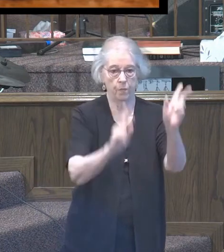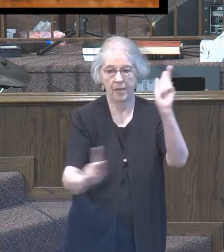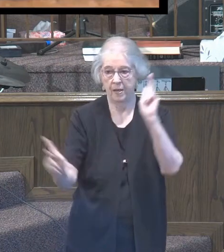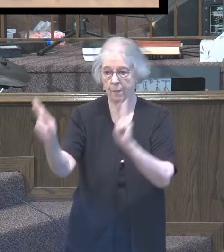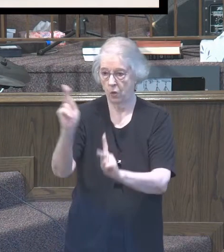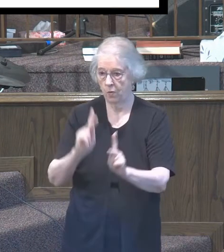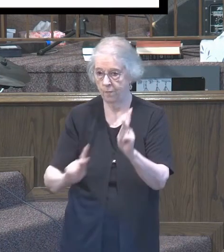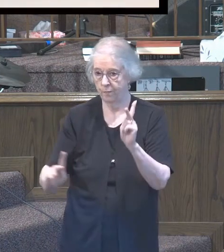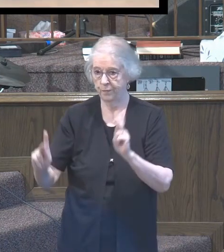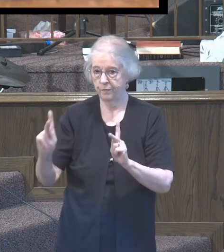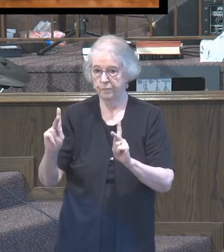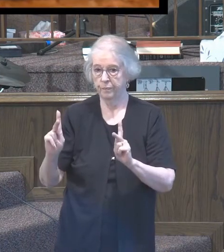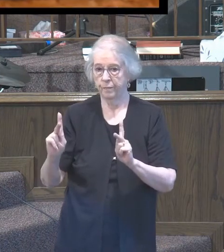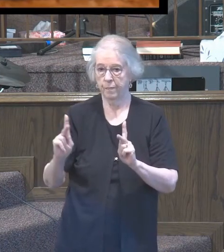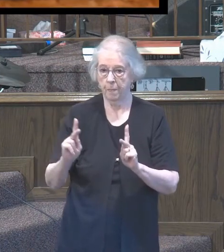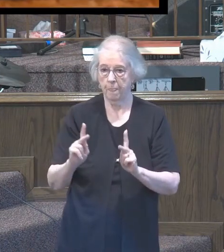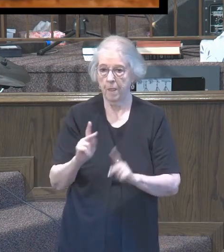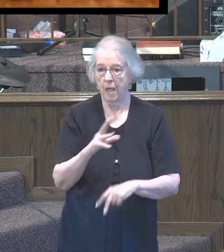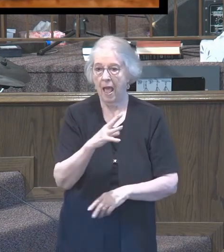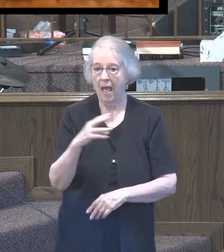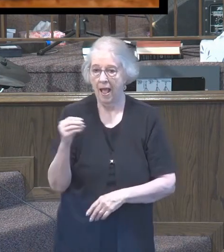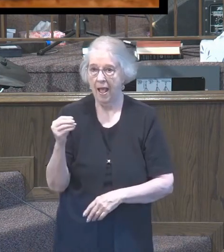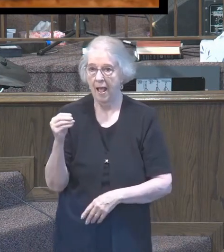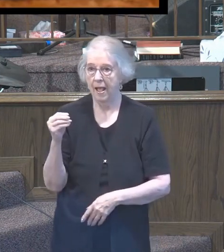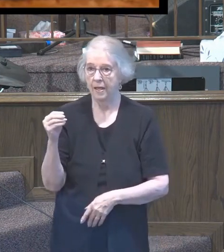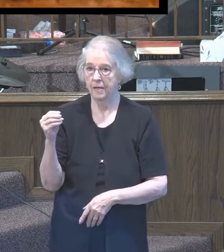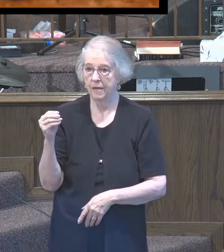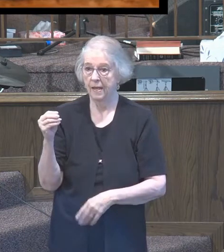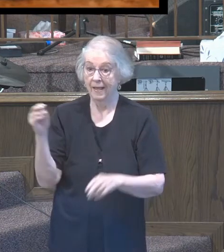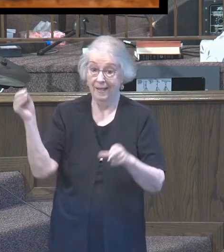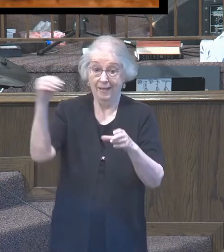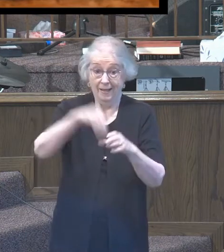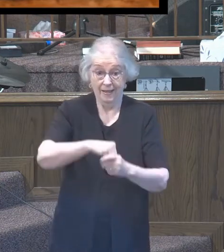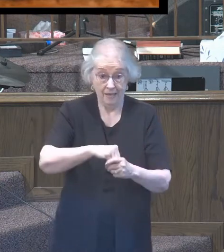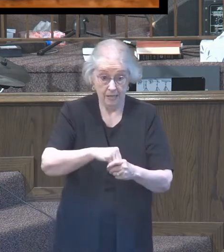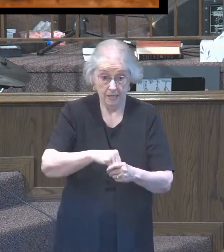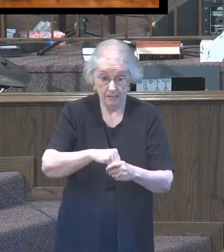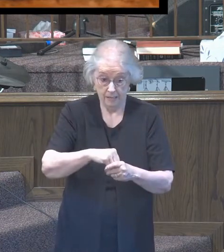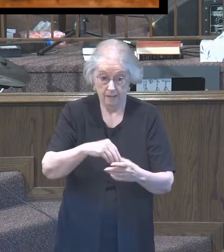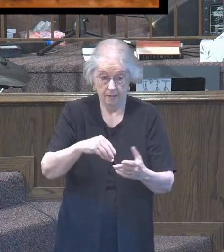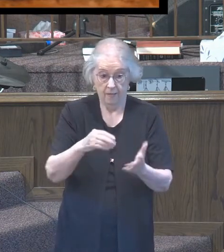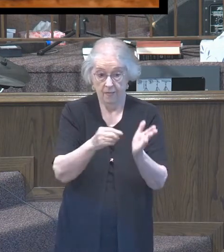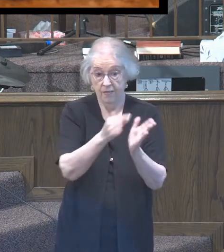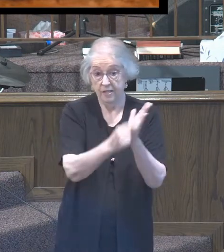And it also contains a staggering amount of information.